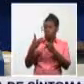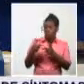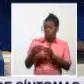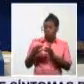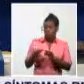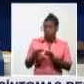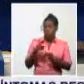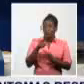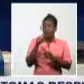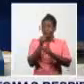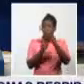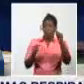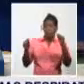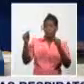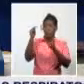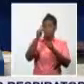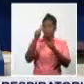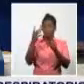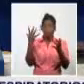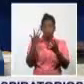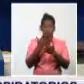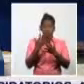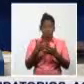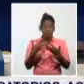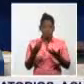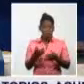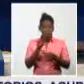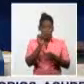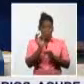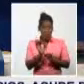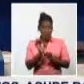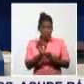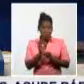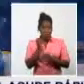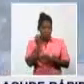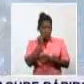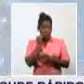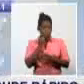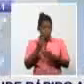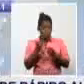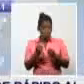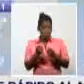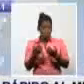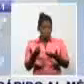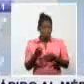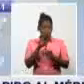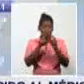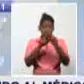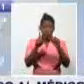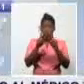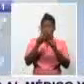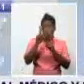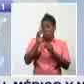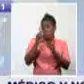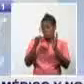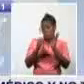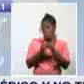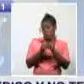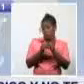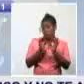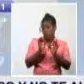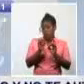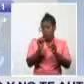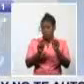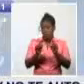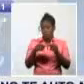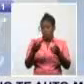When taking a look at the infection rate per 100,000 inhabitants, the